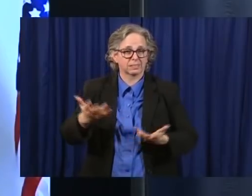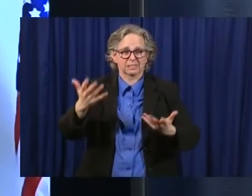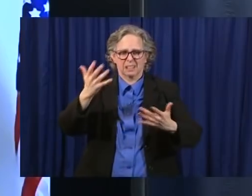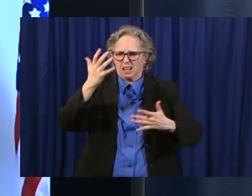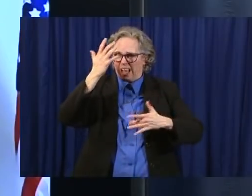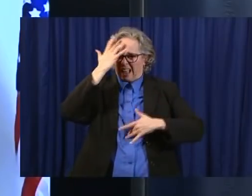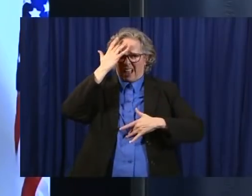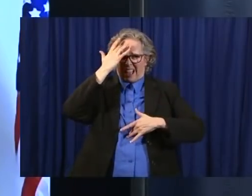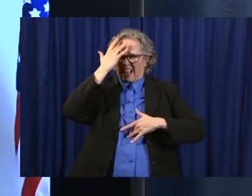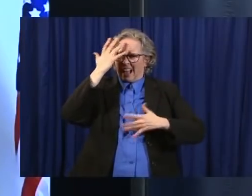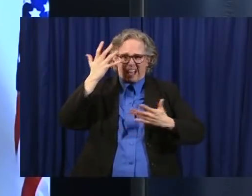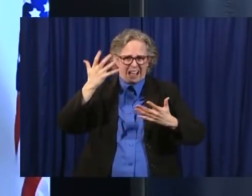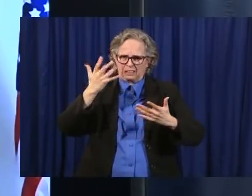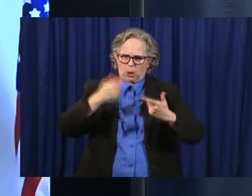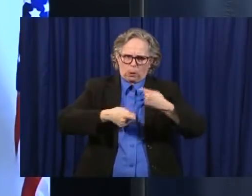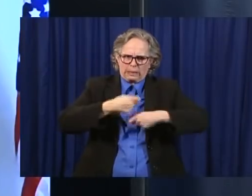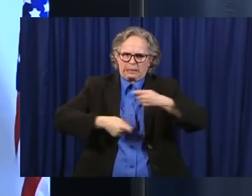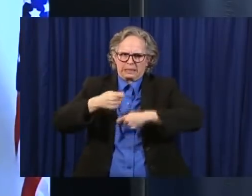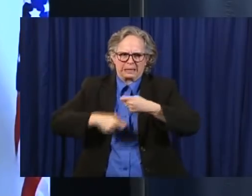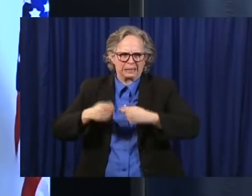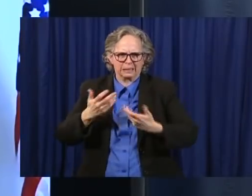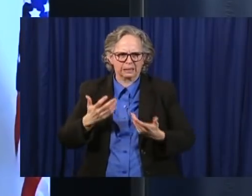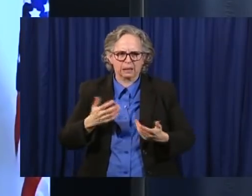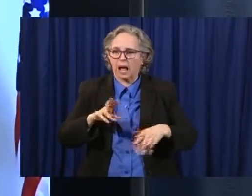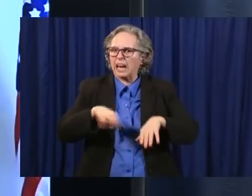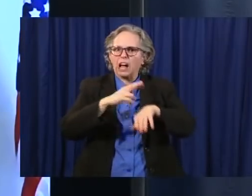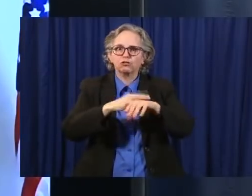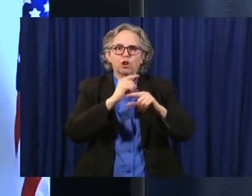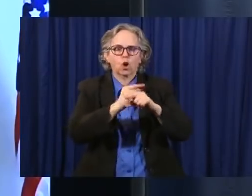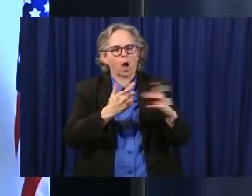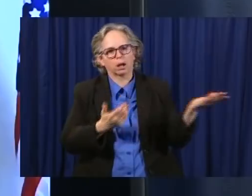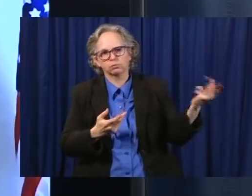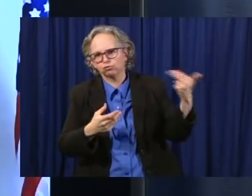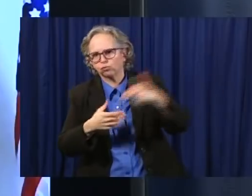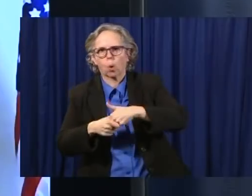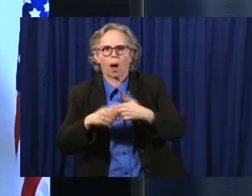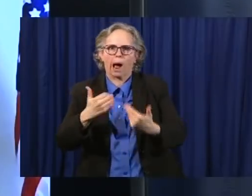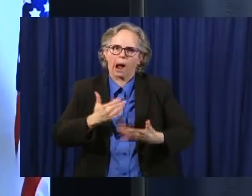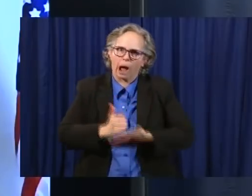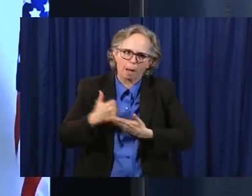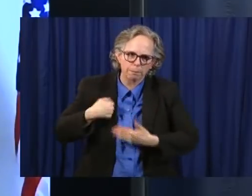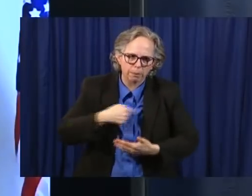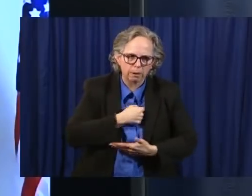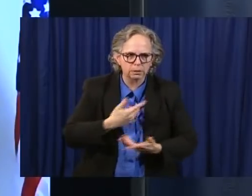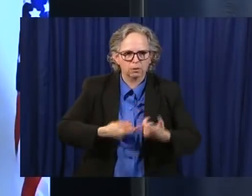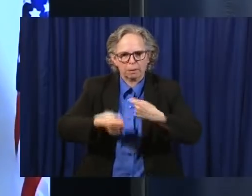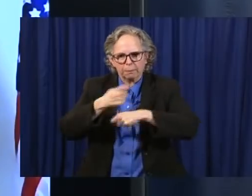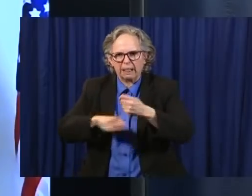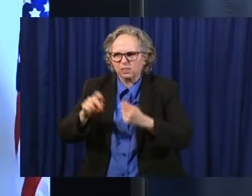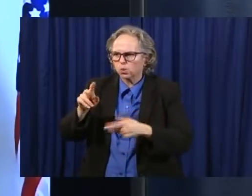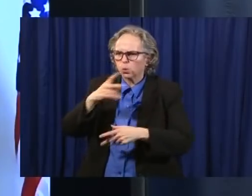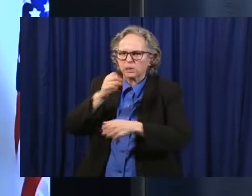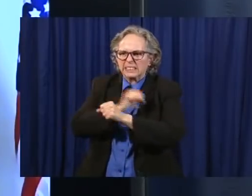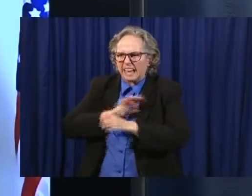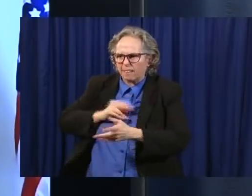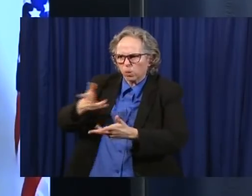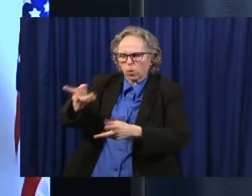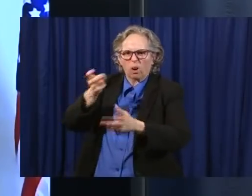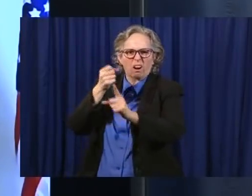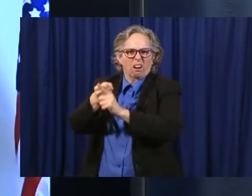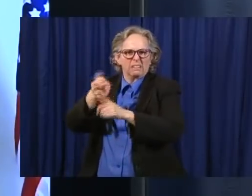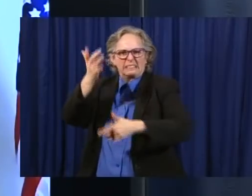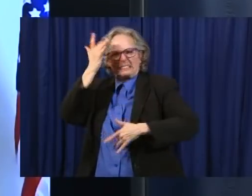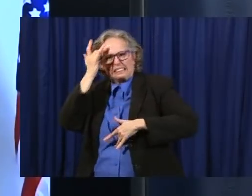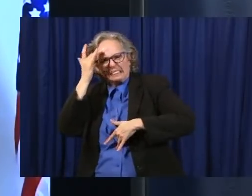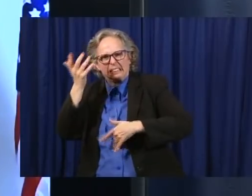Guard because we need to replace the people that aren't able to work. And the National Guard does bring people into us to help